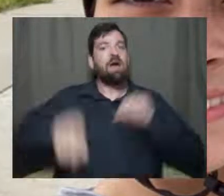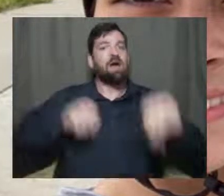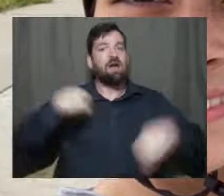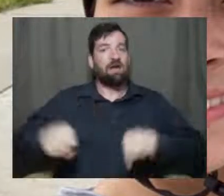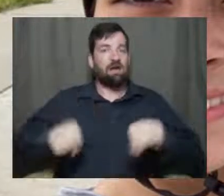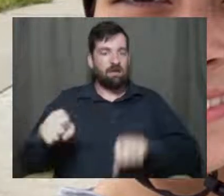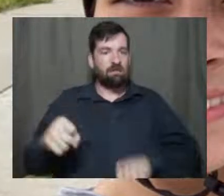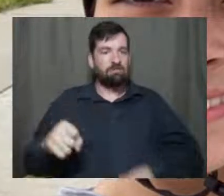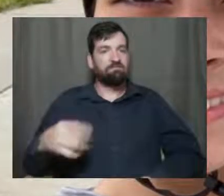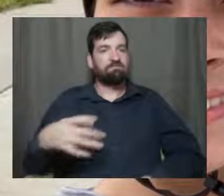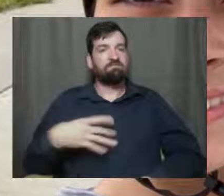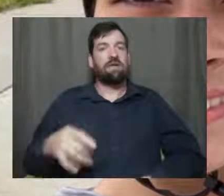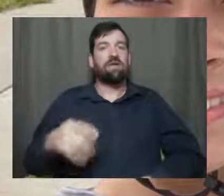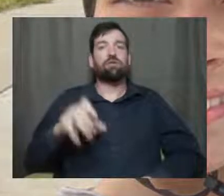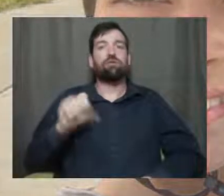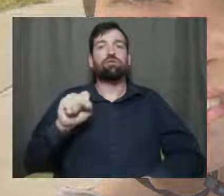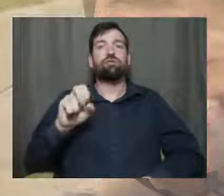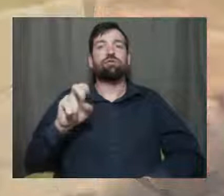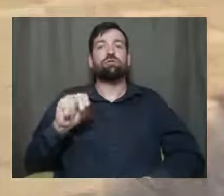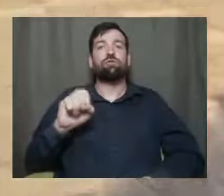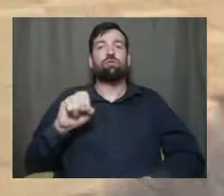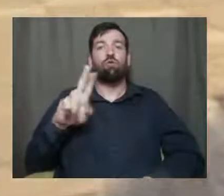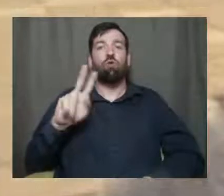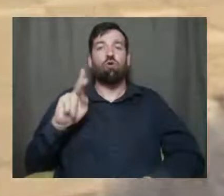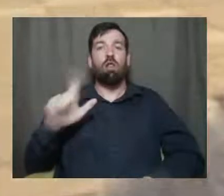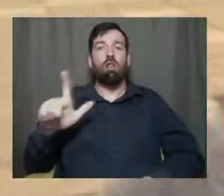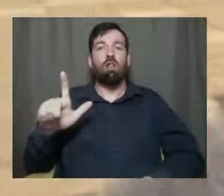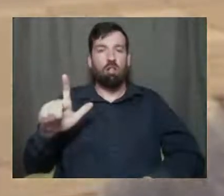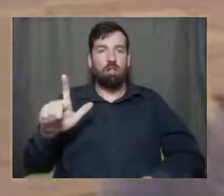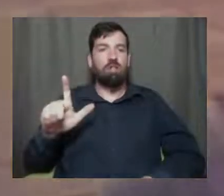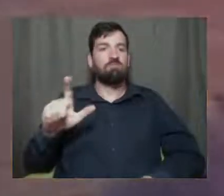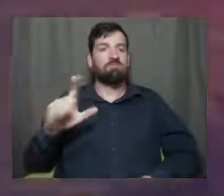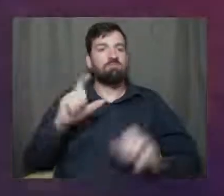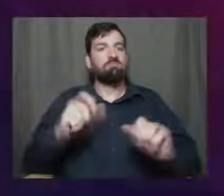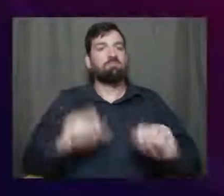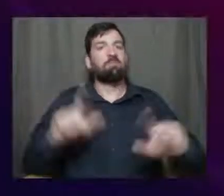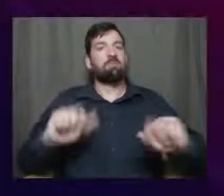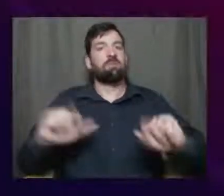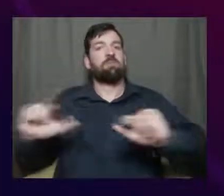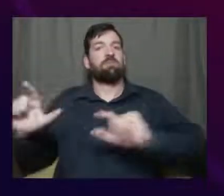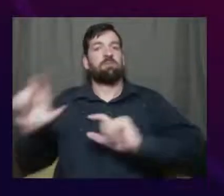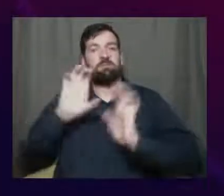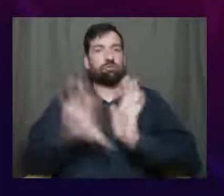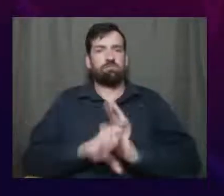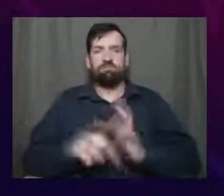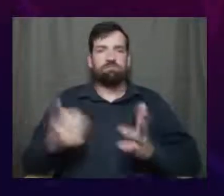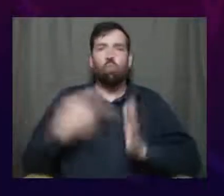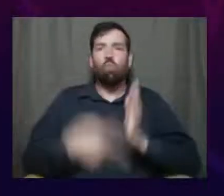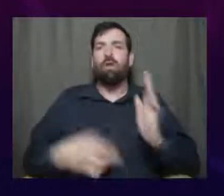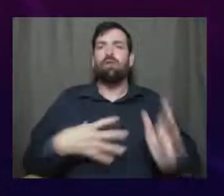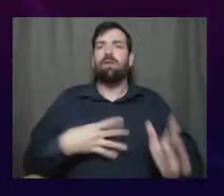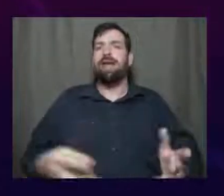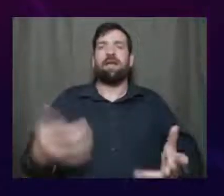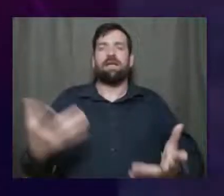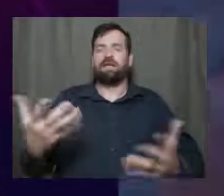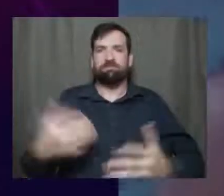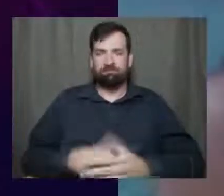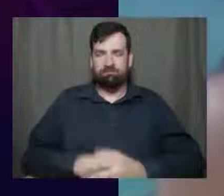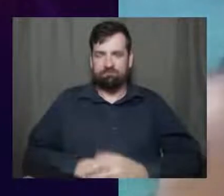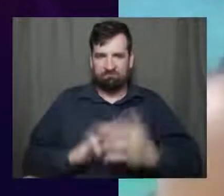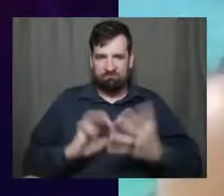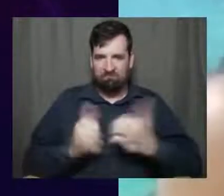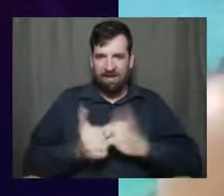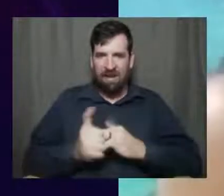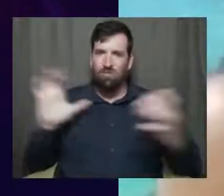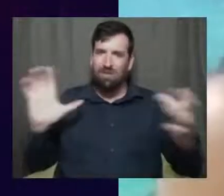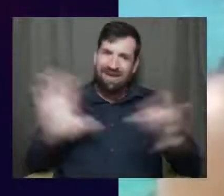go snorkeling as well. We're going to run through some pictures here, but what do you guys like to do? What's the thing how do you connect? How do